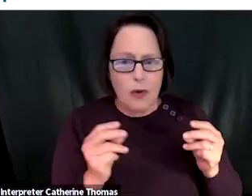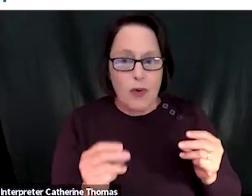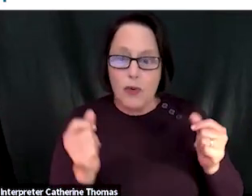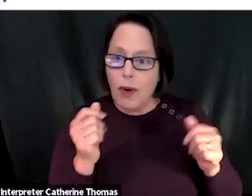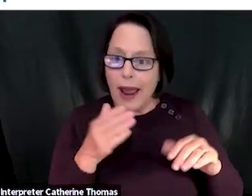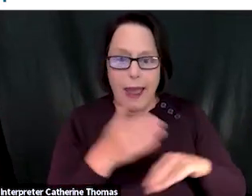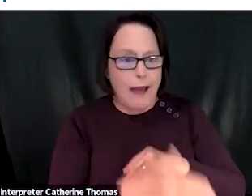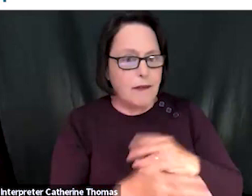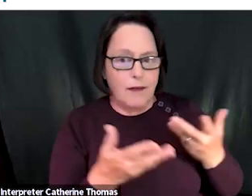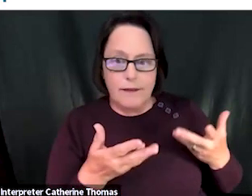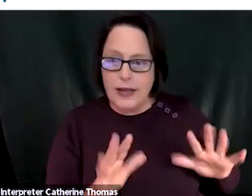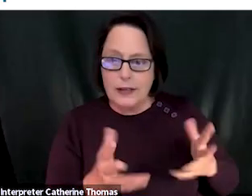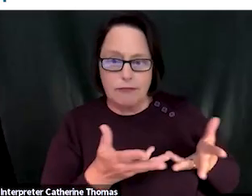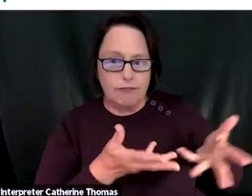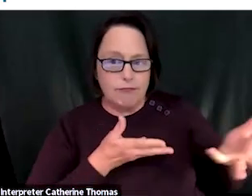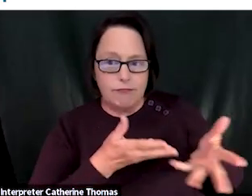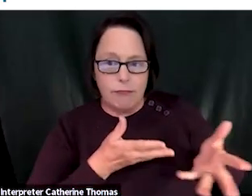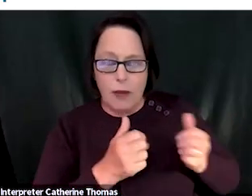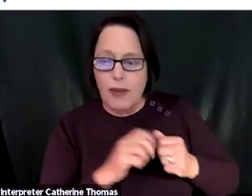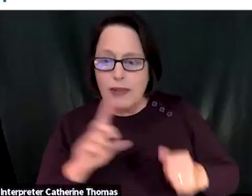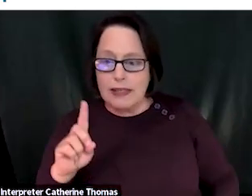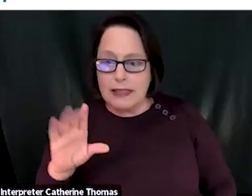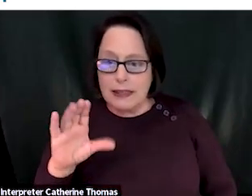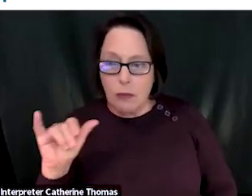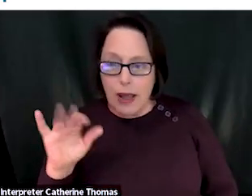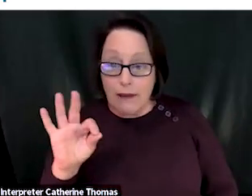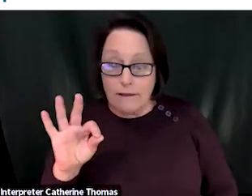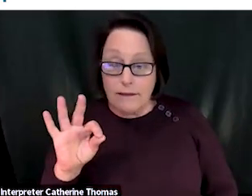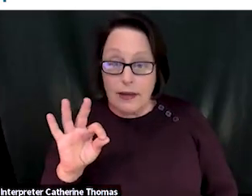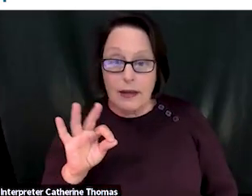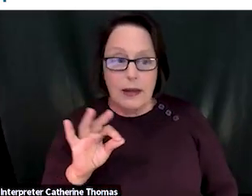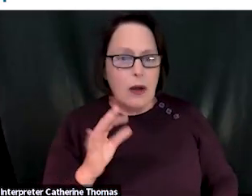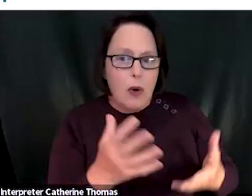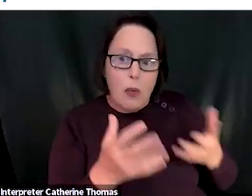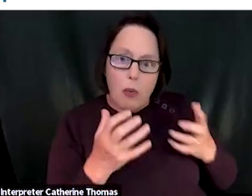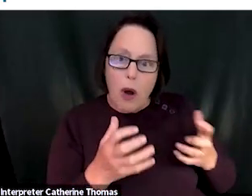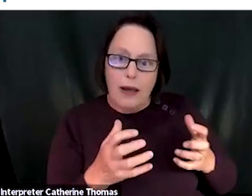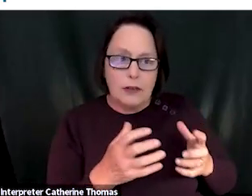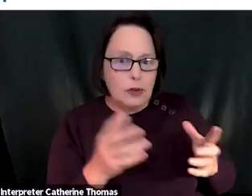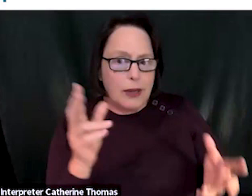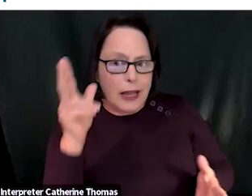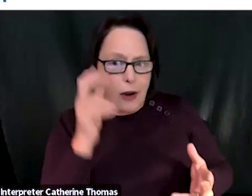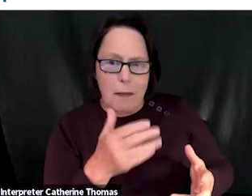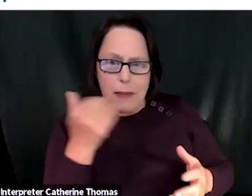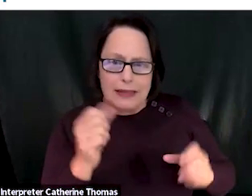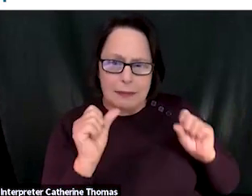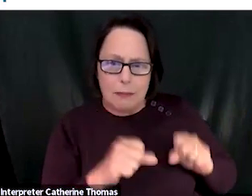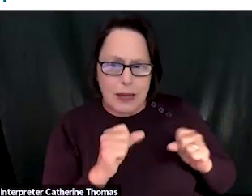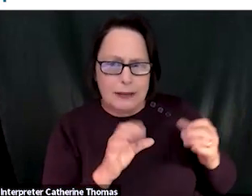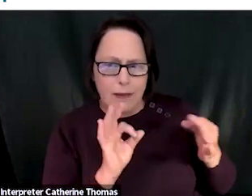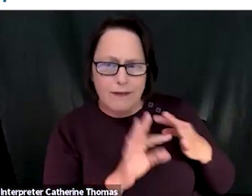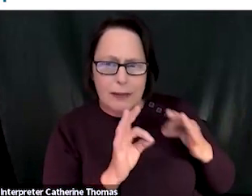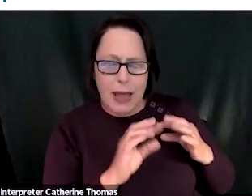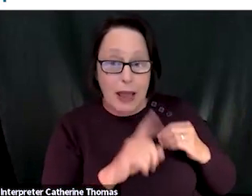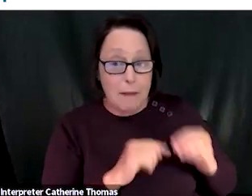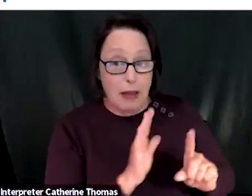following DCYF interaction to get the best possible feedback regarding the services